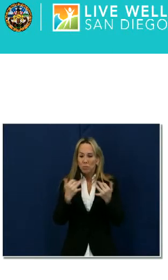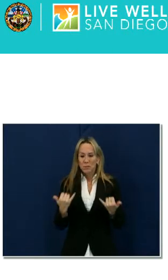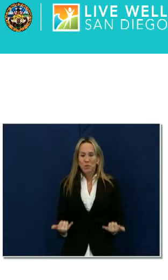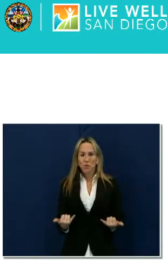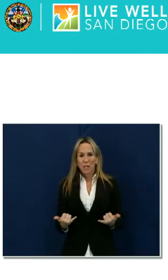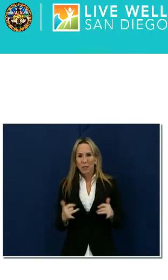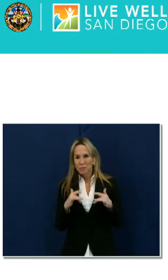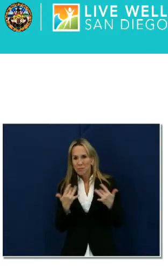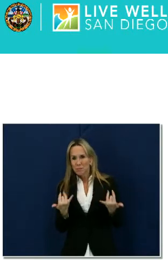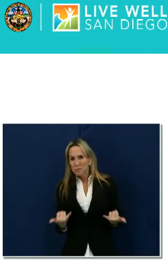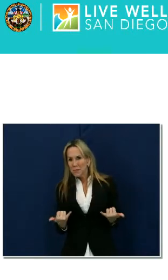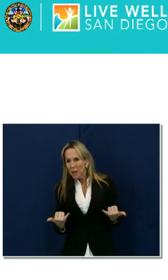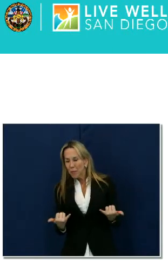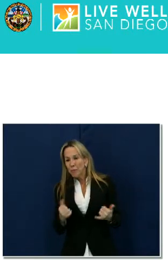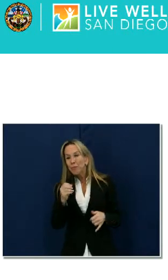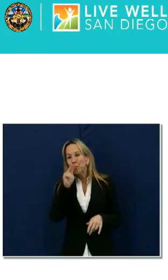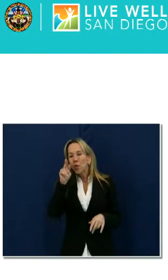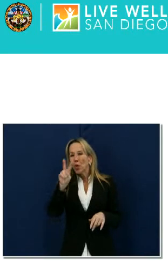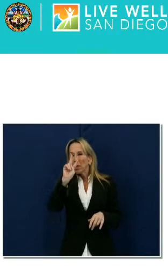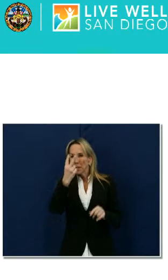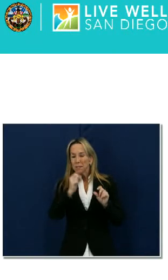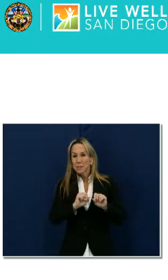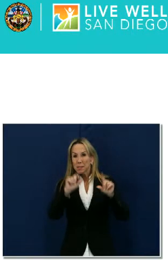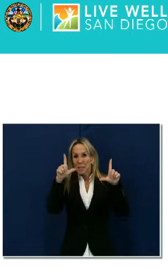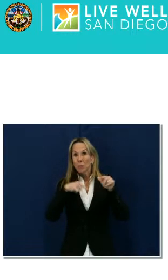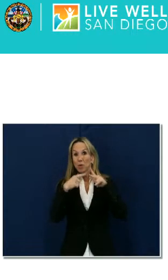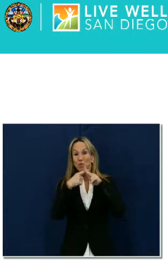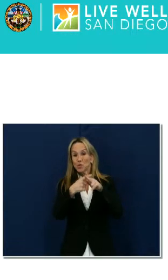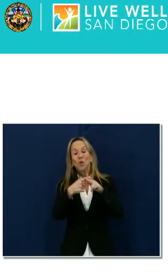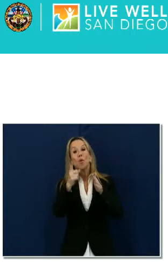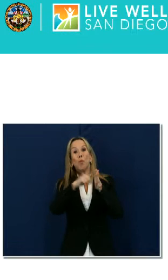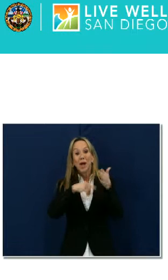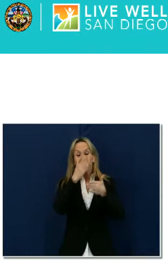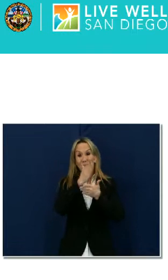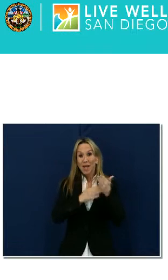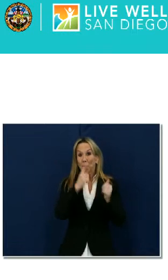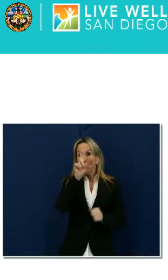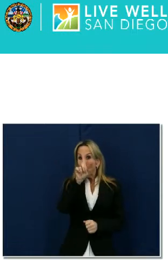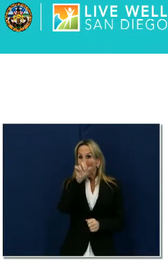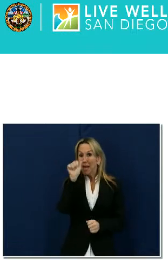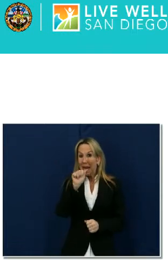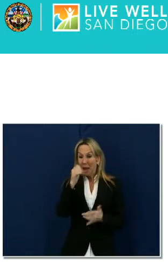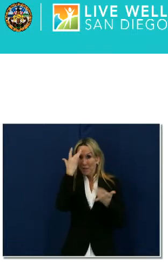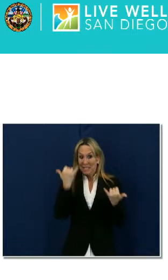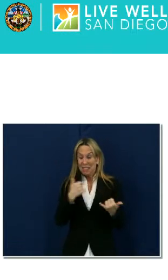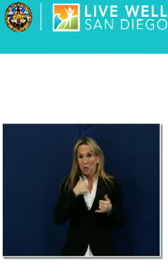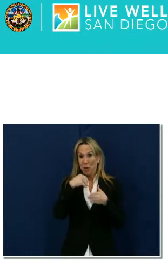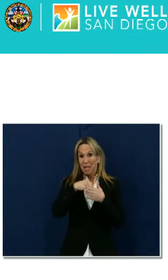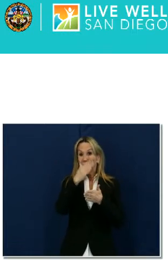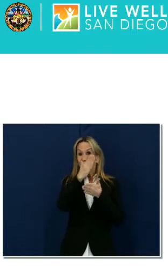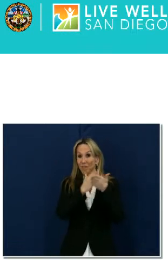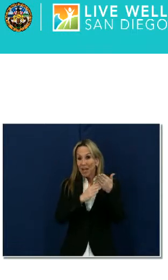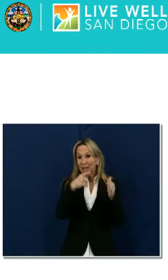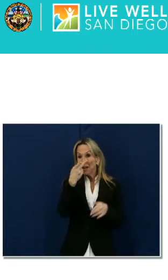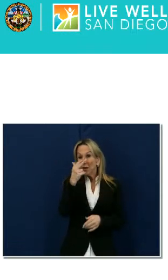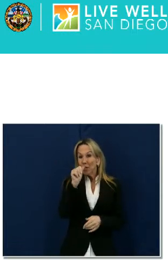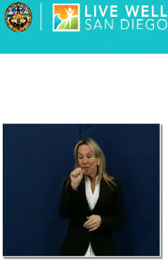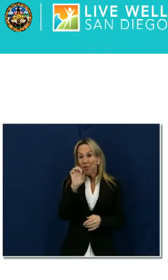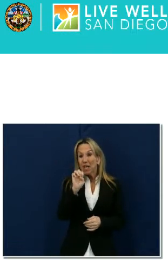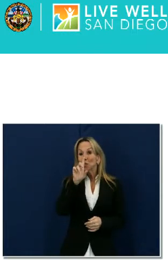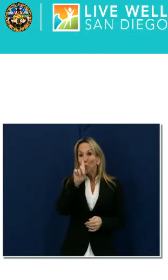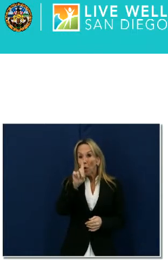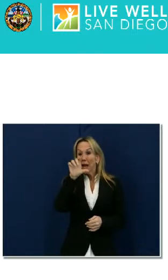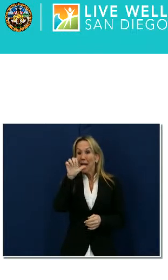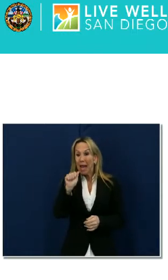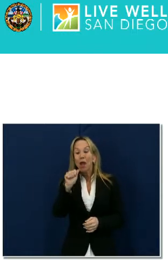today. And so let's go to the second slide and let's look at what Phase 1A. This is what we're looking at now. These are all of the folks